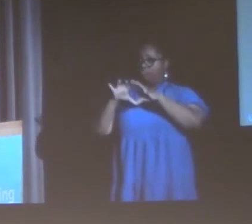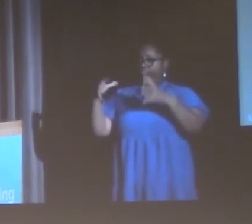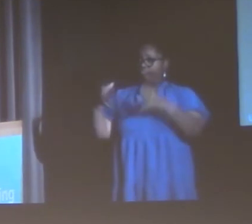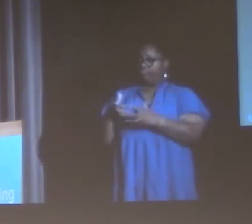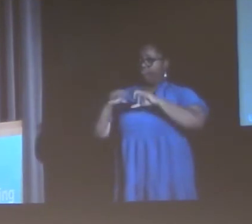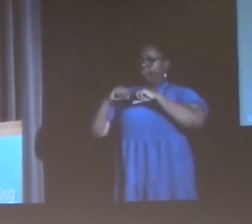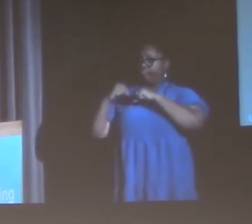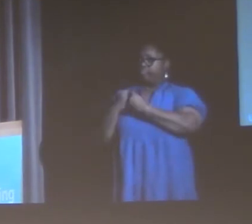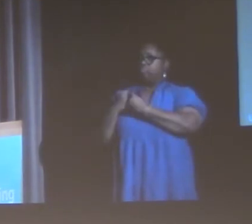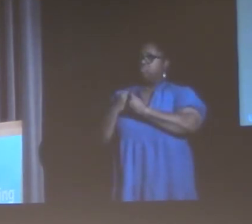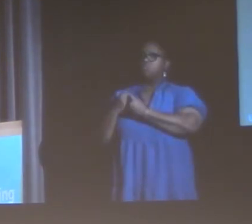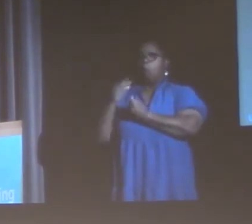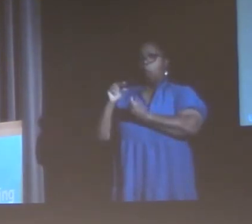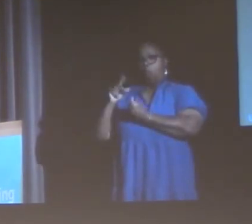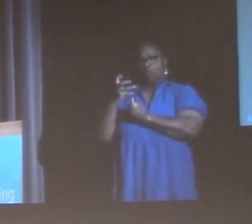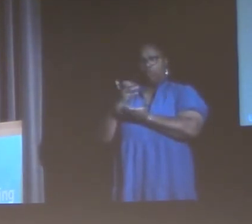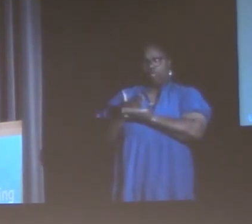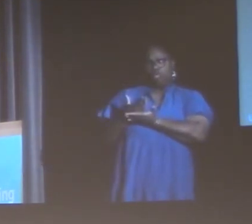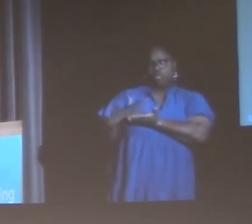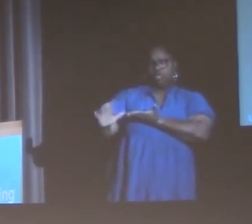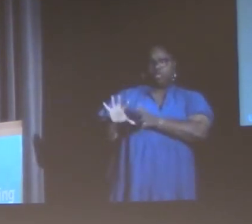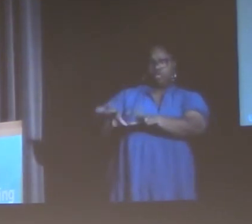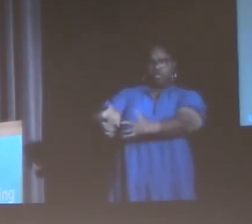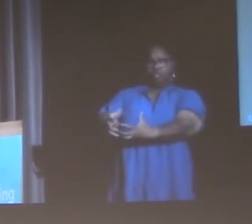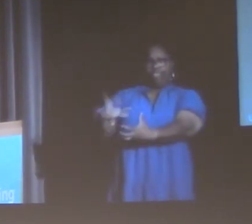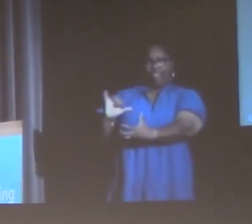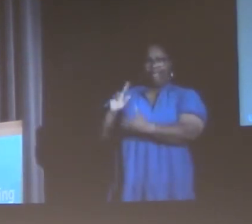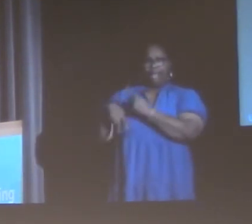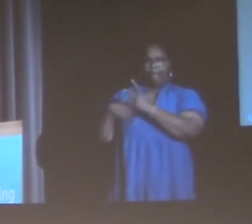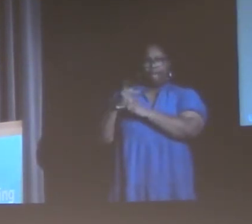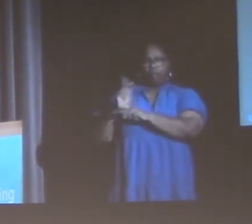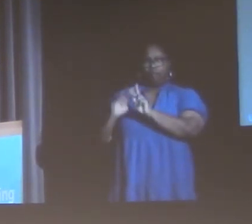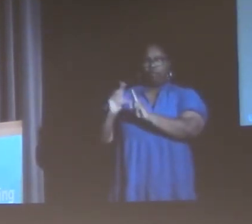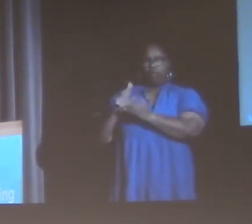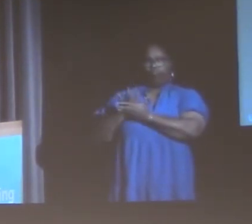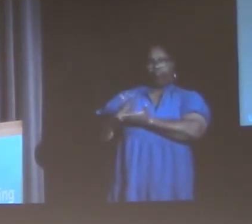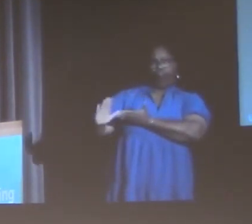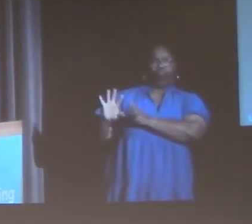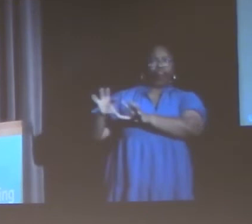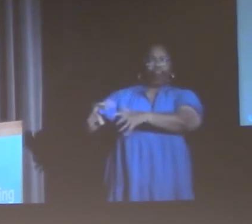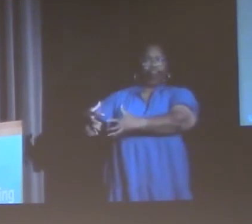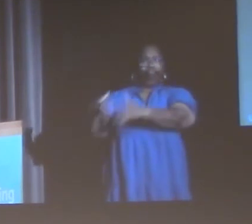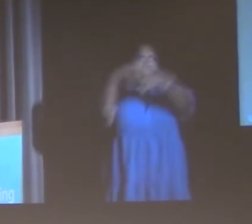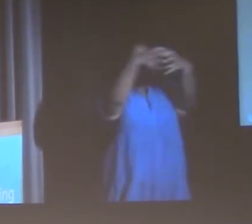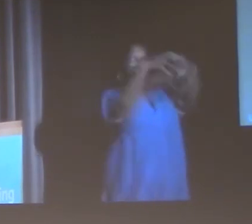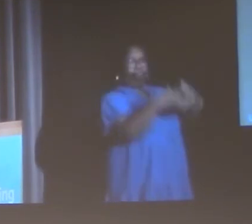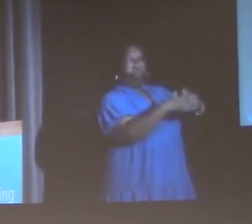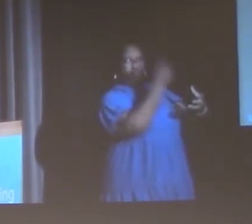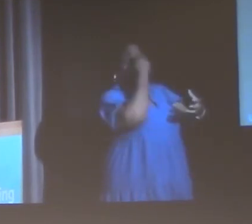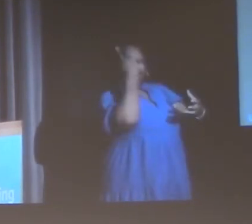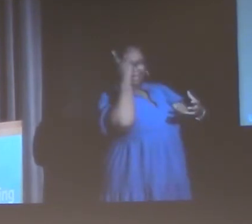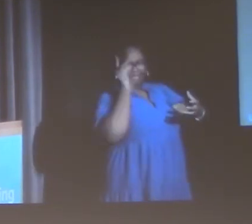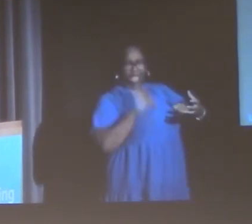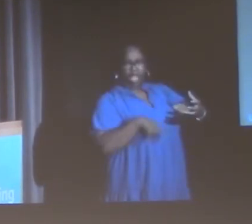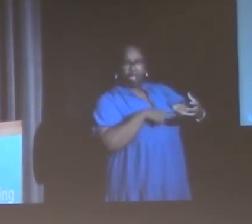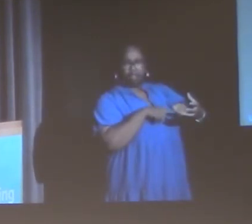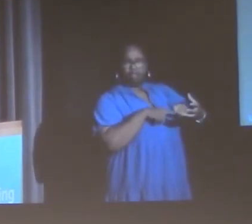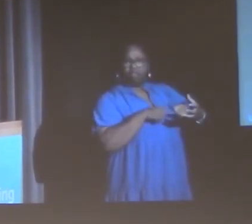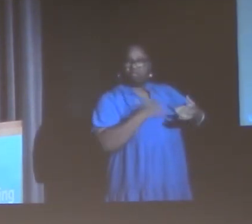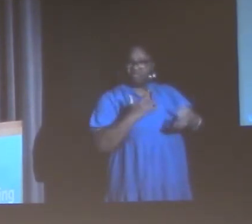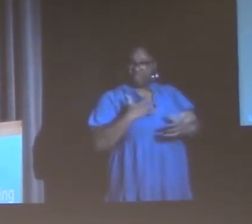people in a society. And so I think just my question is like, is it important to y'all to like engage